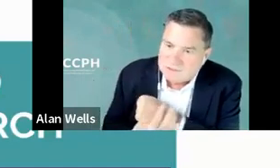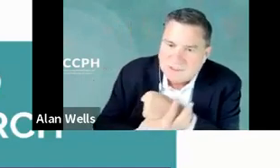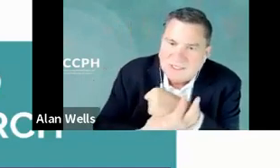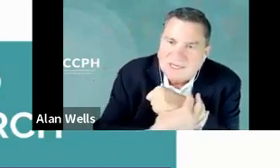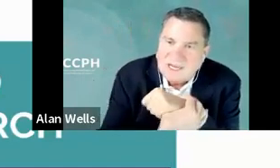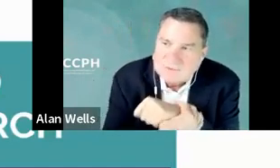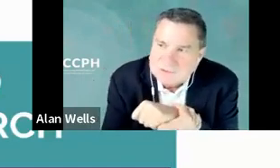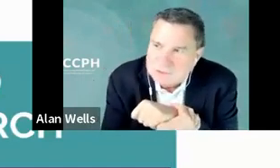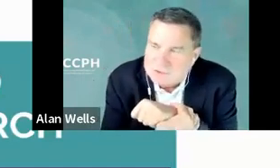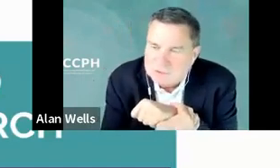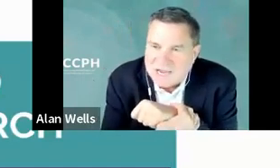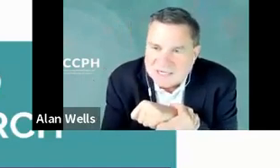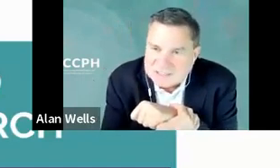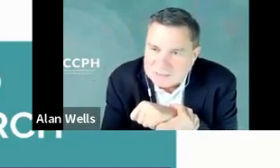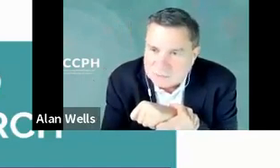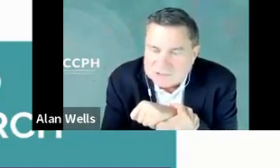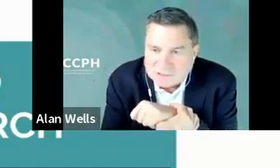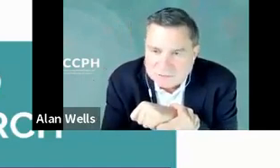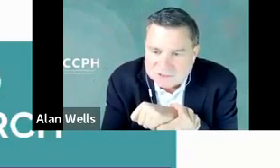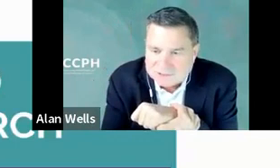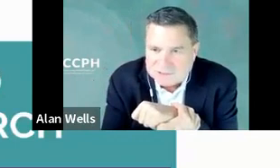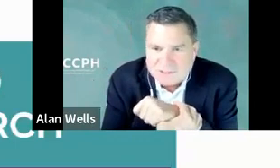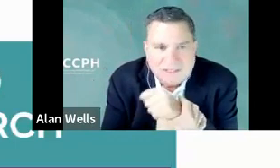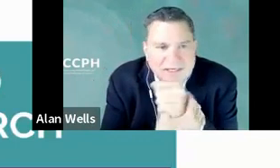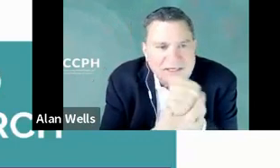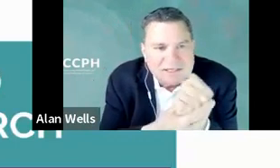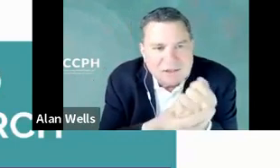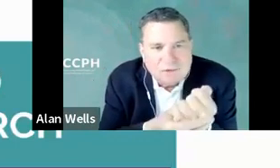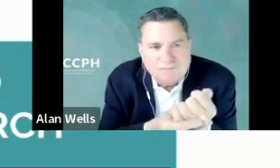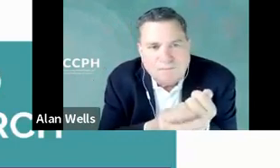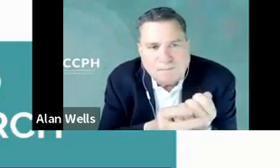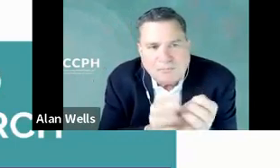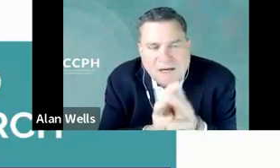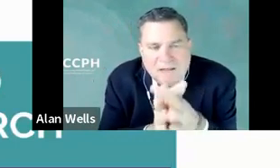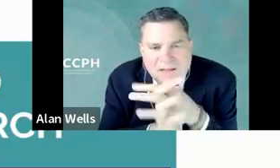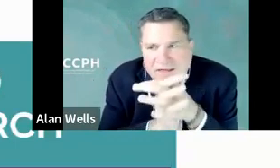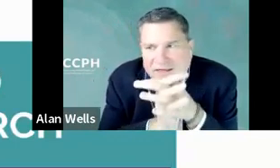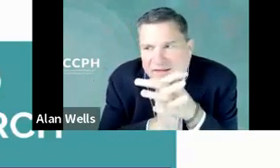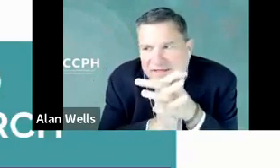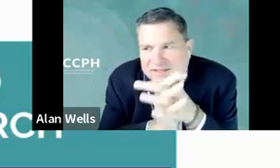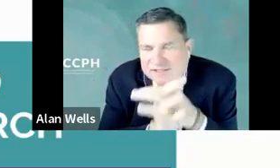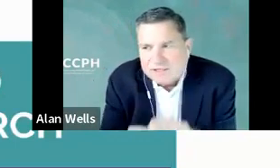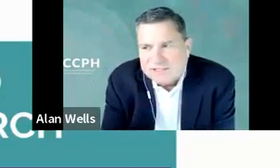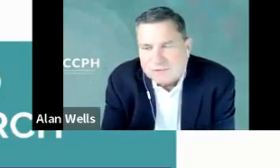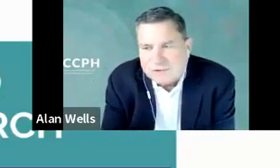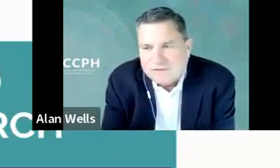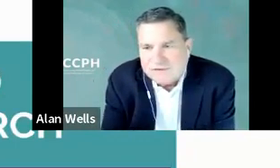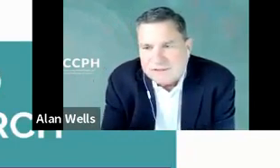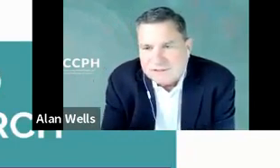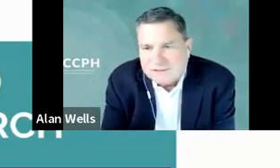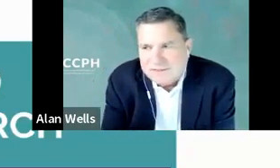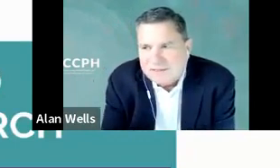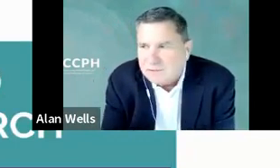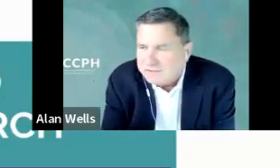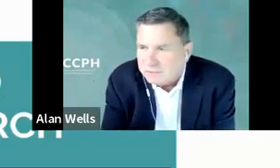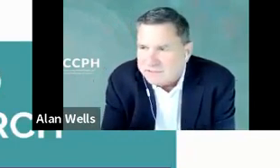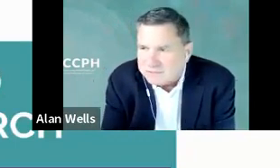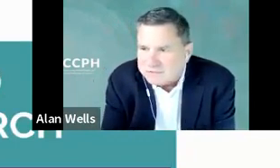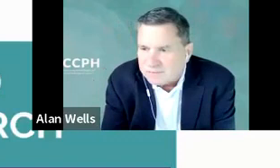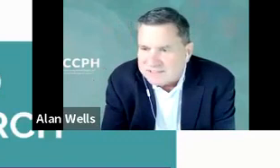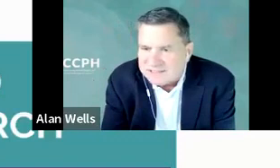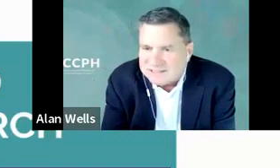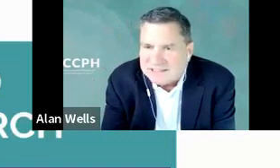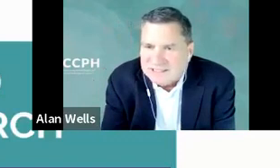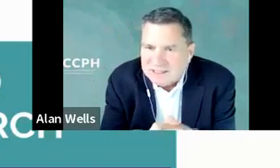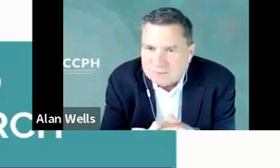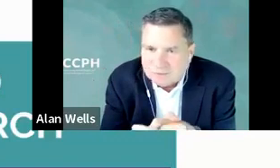move into how do you do actionable solutions. So this transfer of including people in the